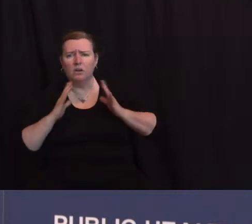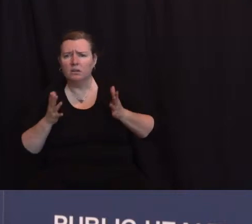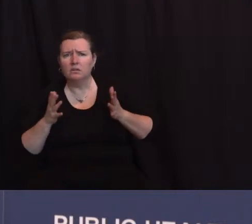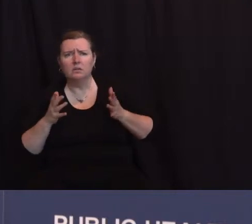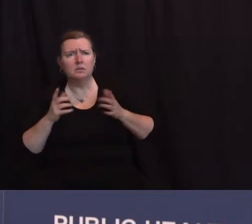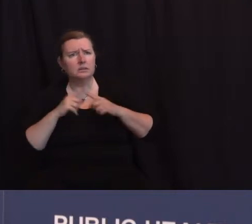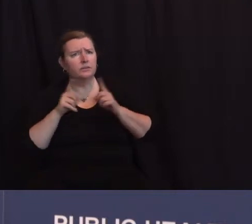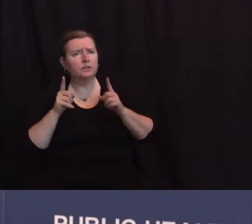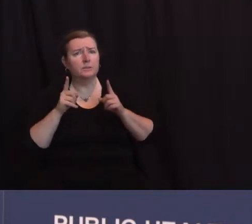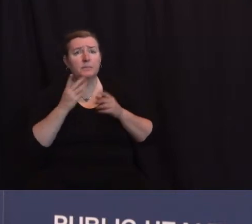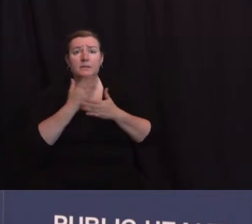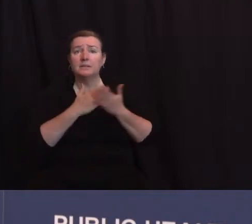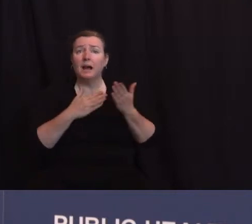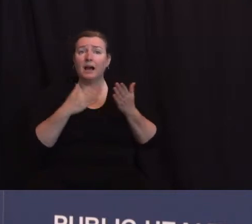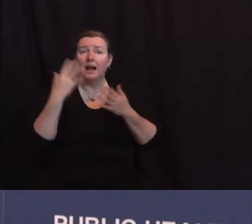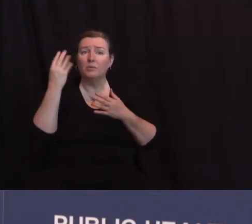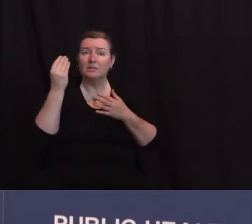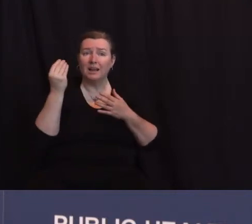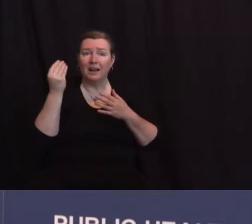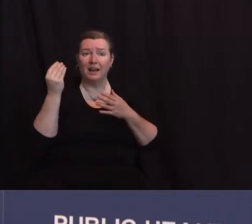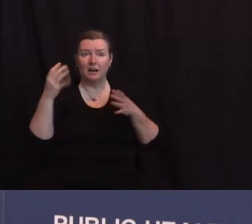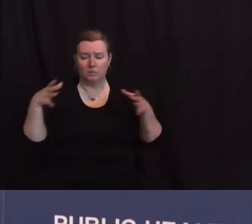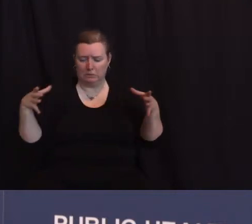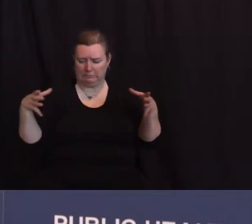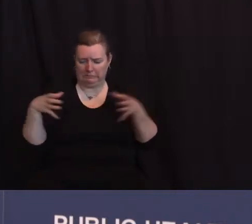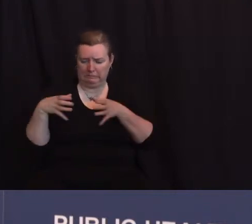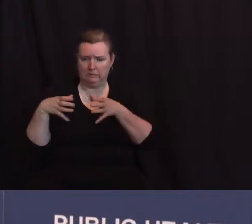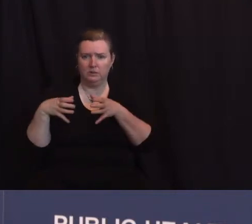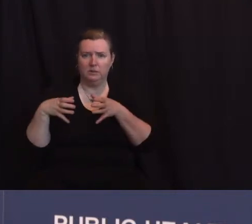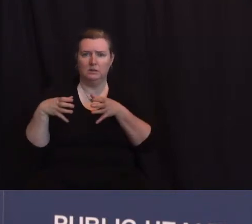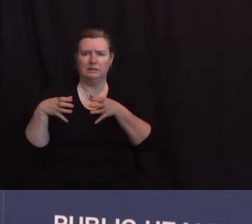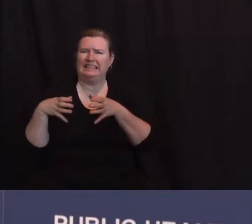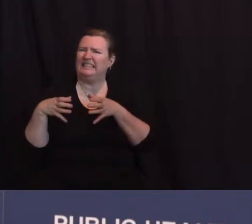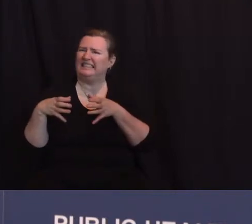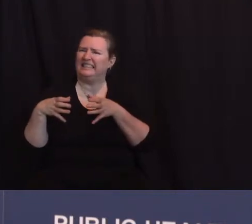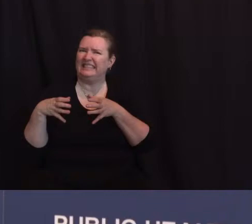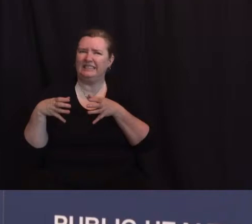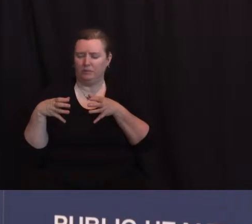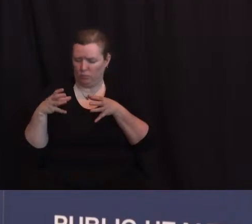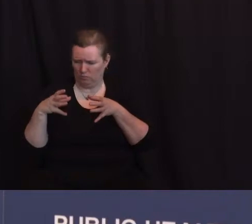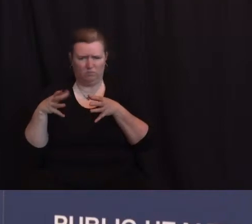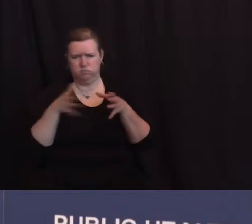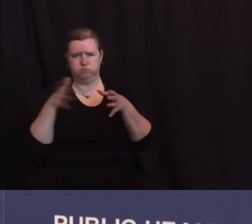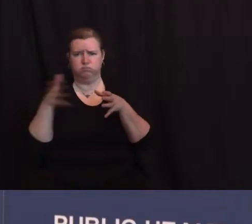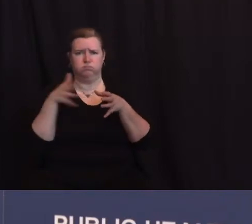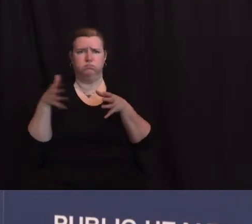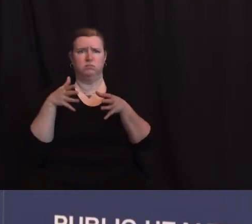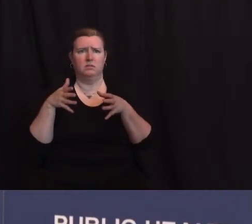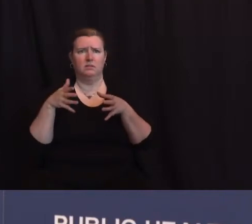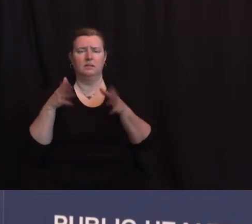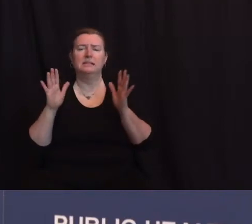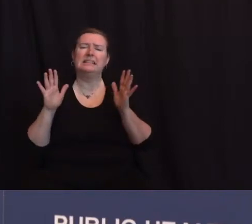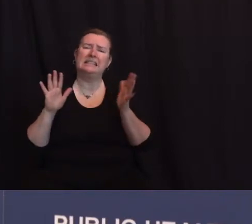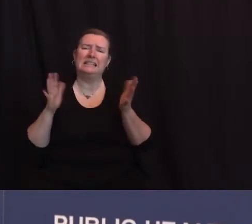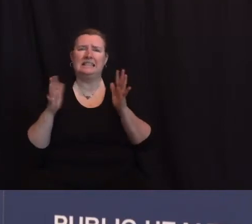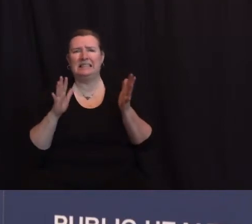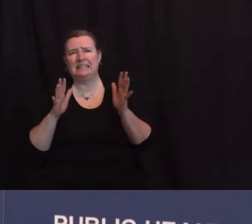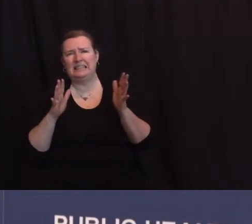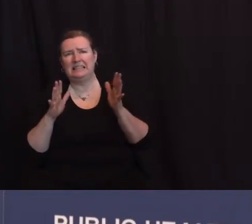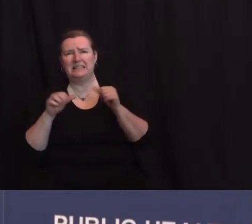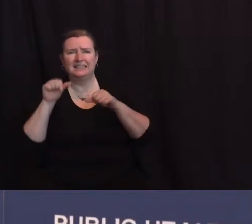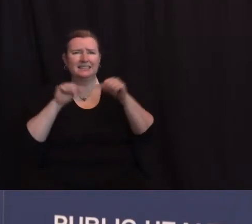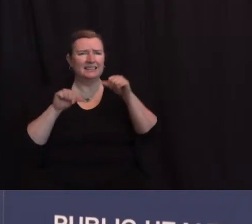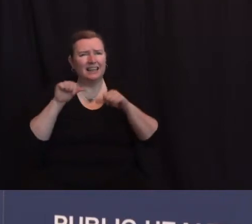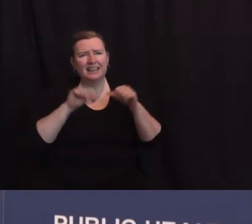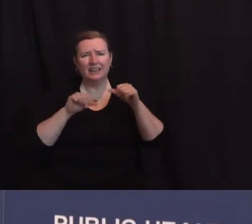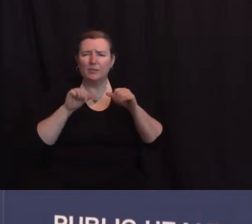I'm with a group of 12 people in a very small, inclined, windless day, and science clearly says that. So it's harder